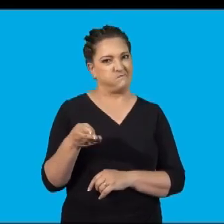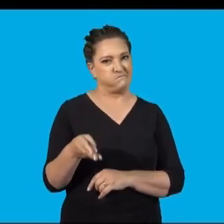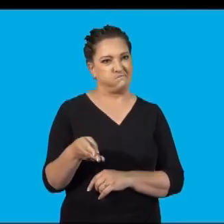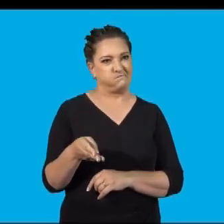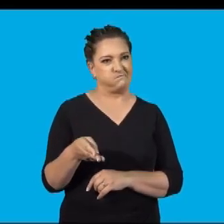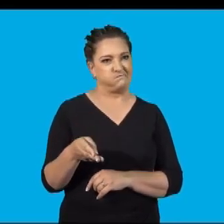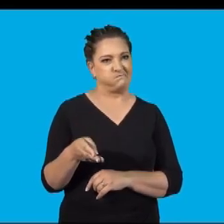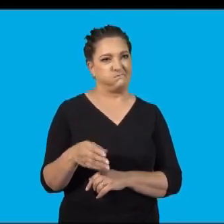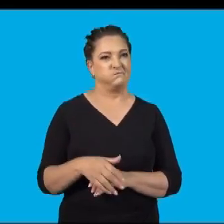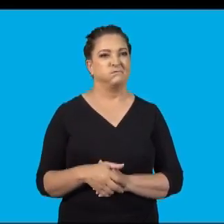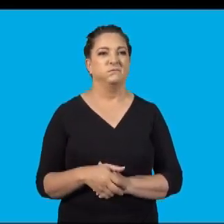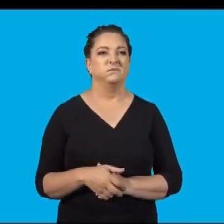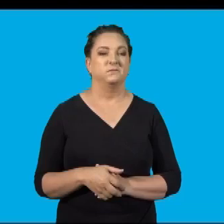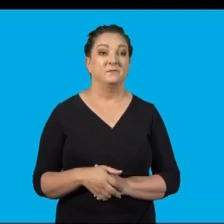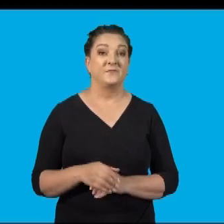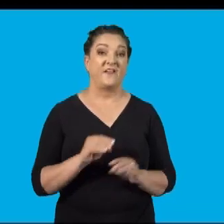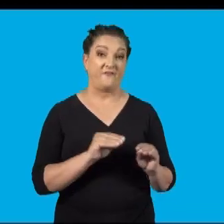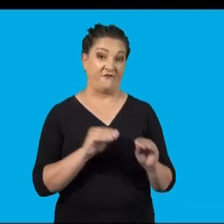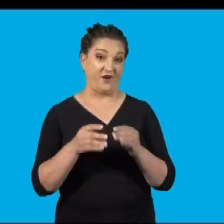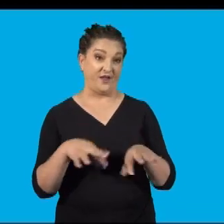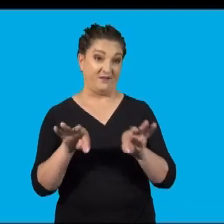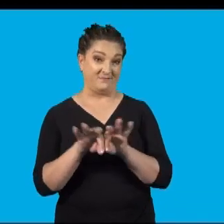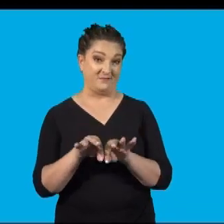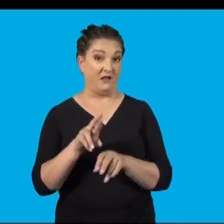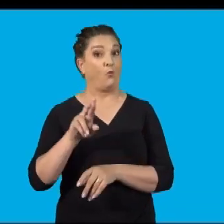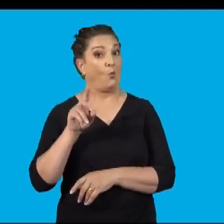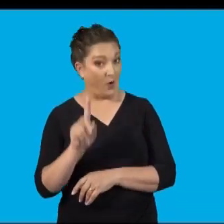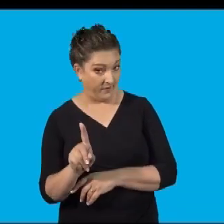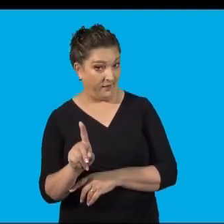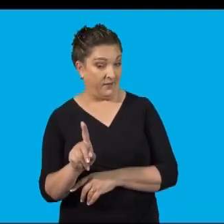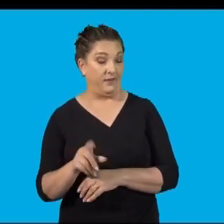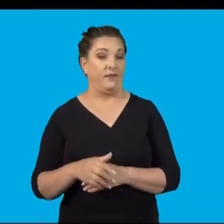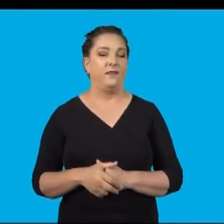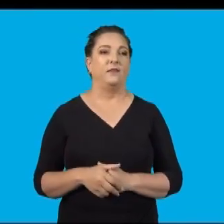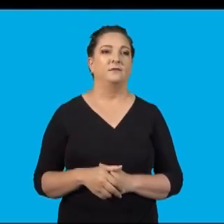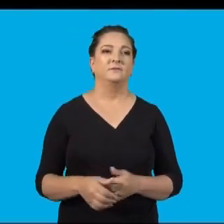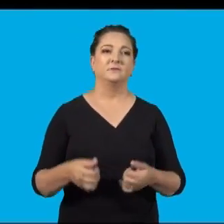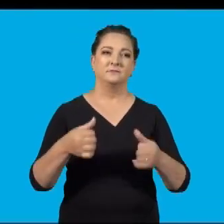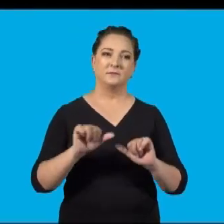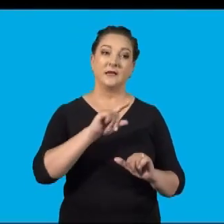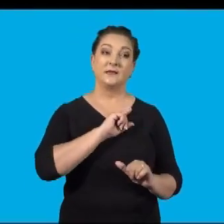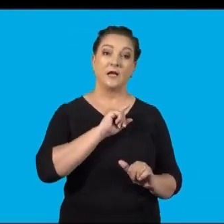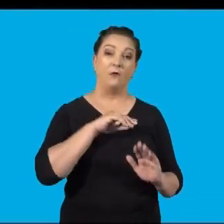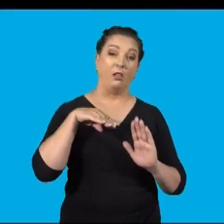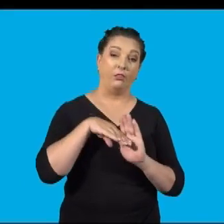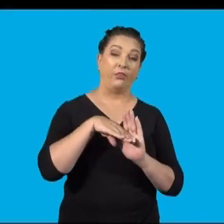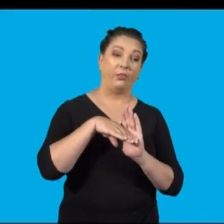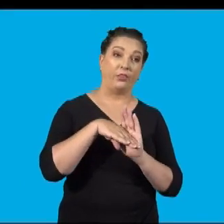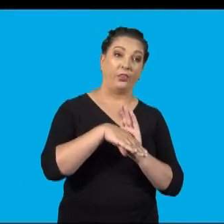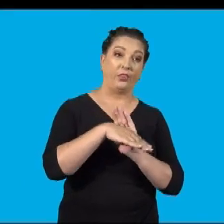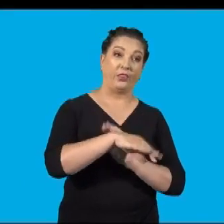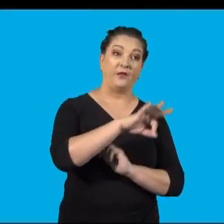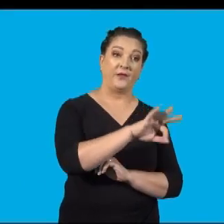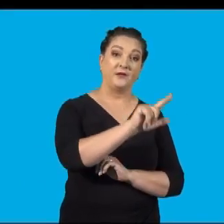Rand is equal to carrying value, and that carrying value must be 1 Rand. So my depreciation